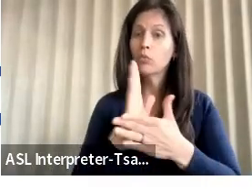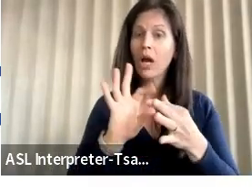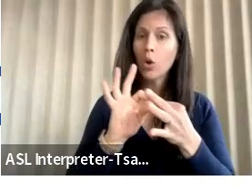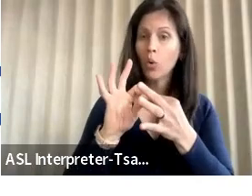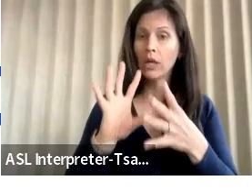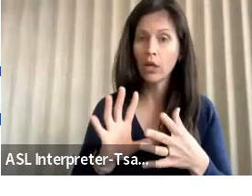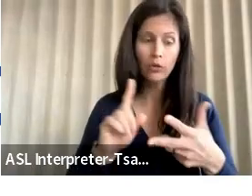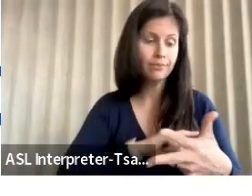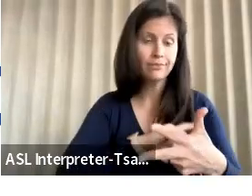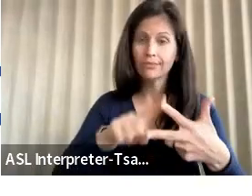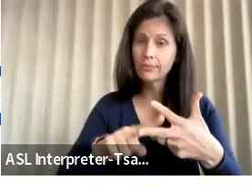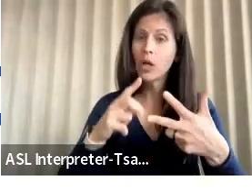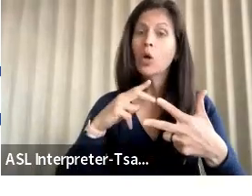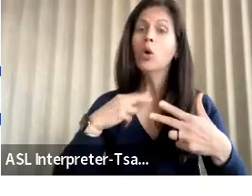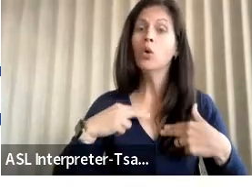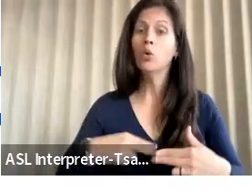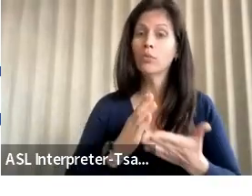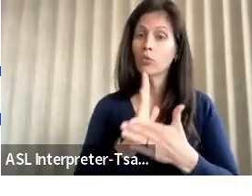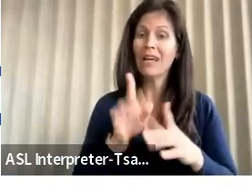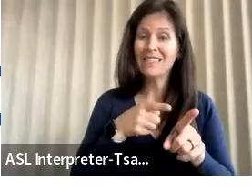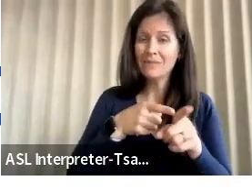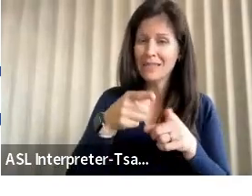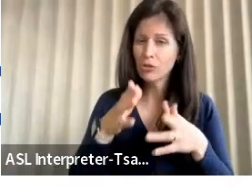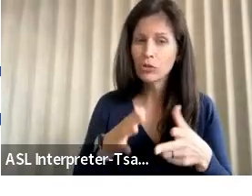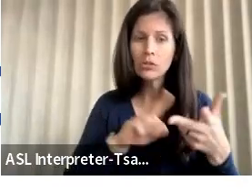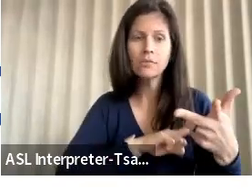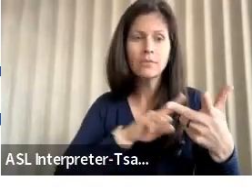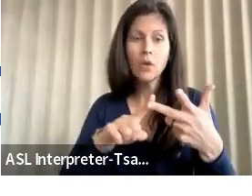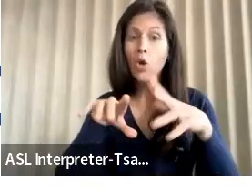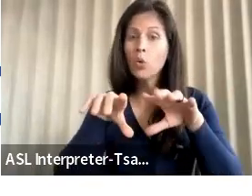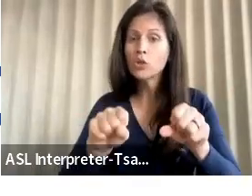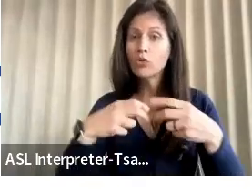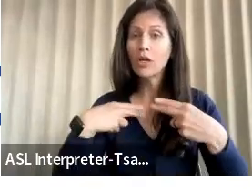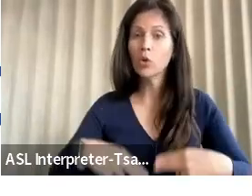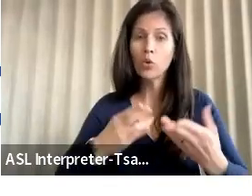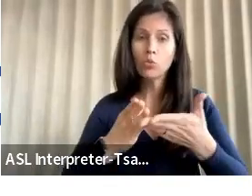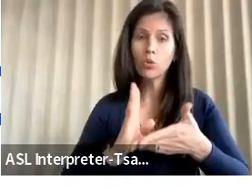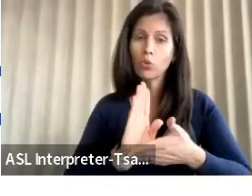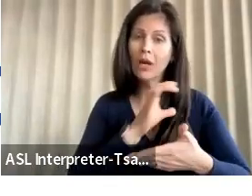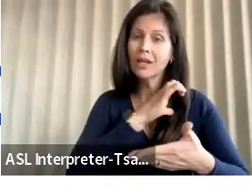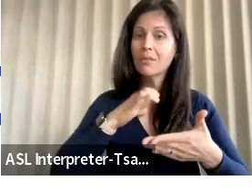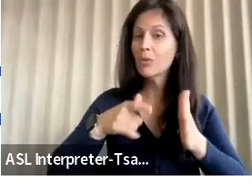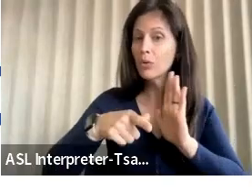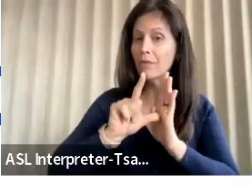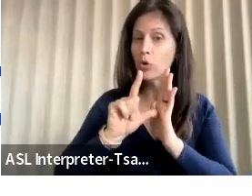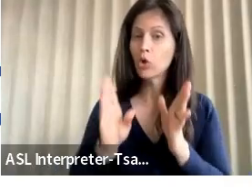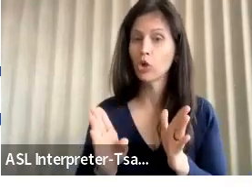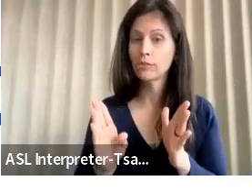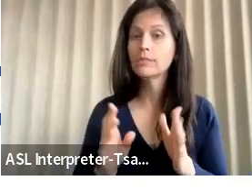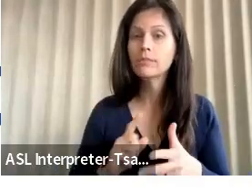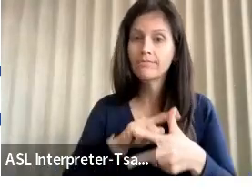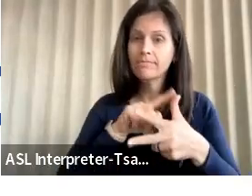the Human Rights Specialist, and the Restraint Human Rights Committee Reviewer.